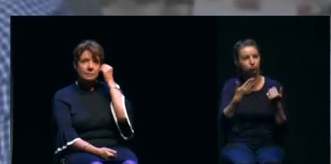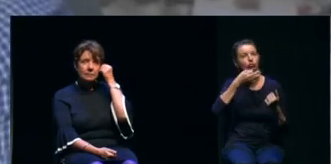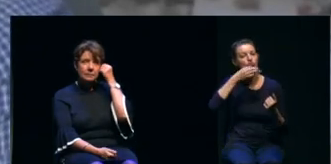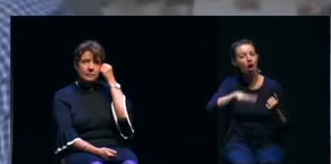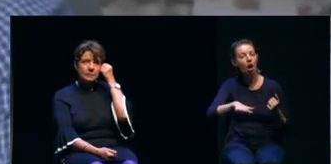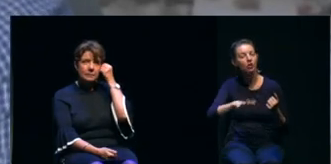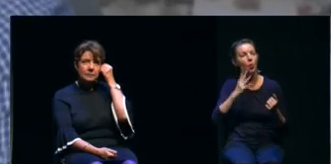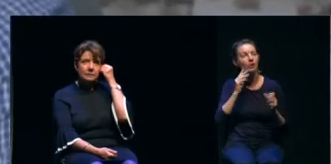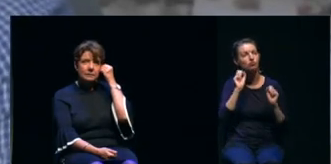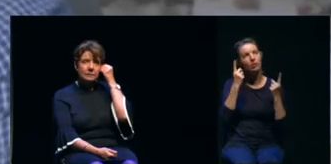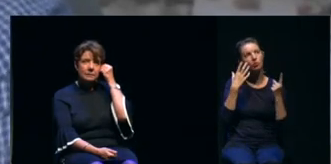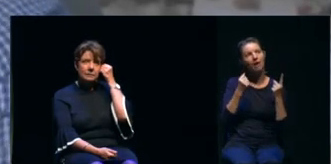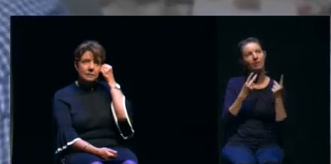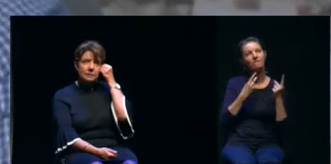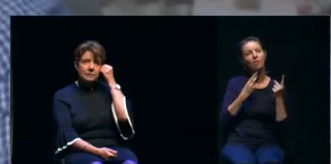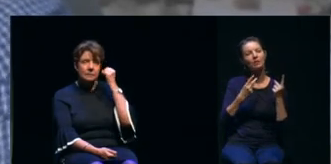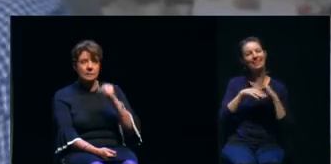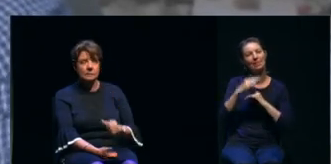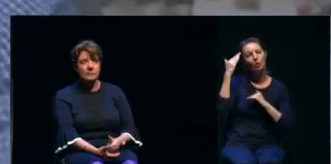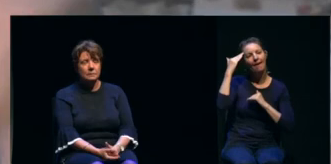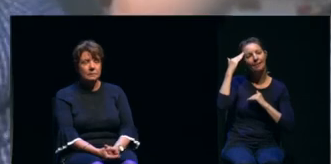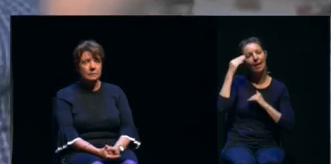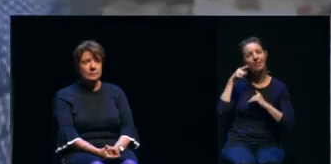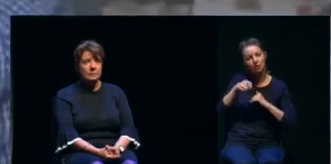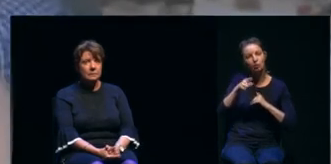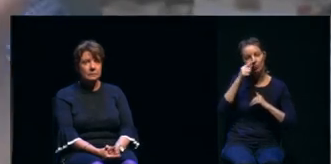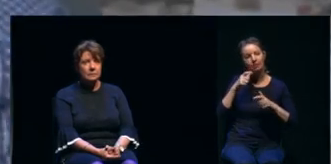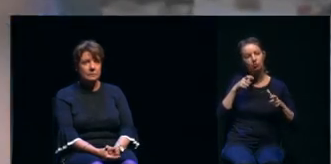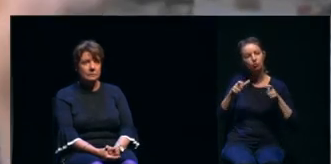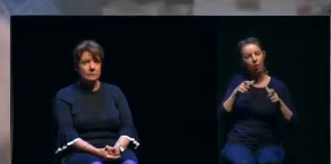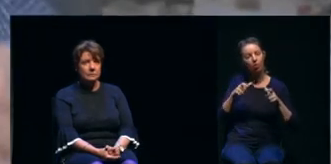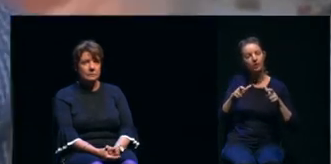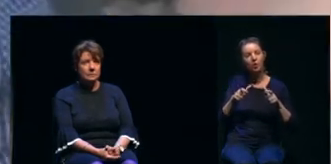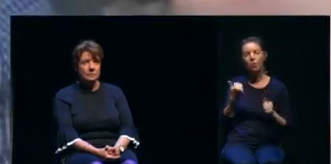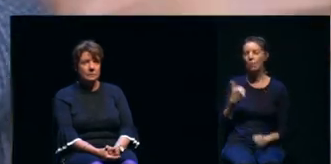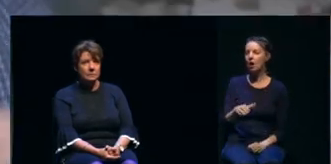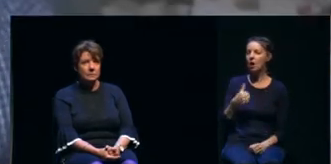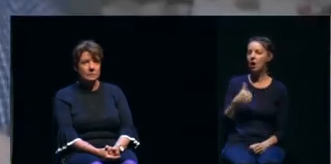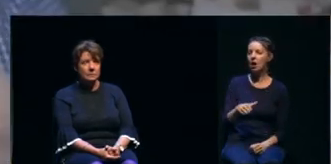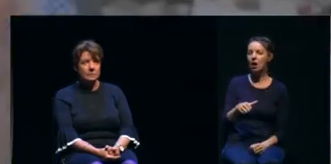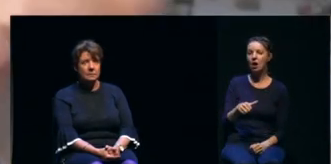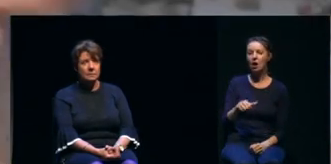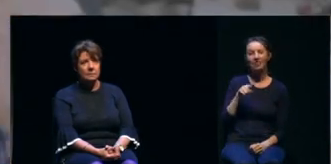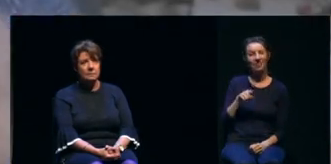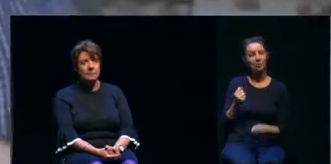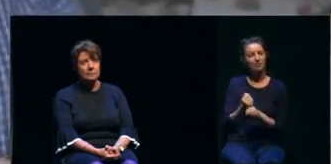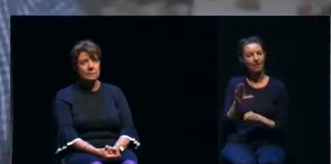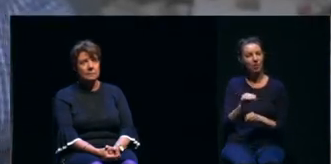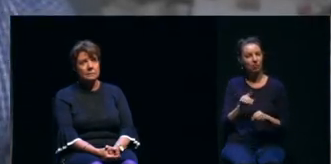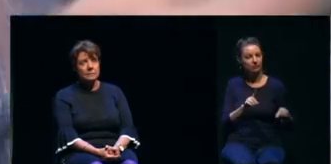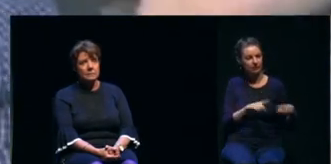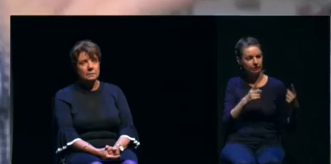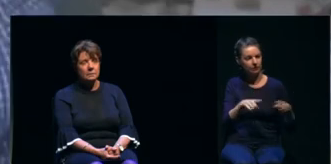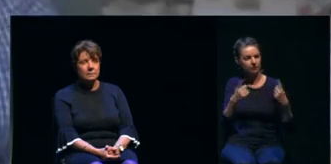have a voice in your head and that you are in control of it. That voice will have been made by many different people. It's your parents, you know, it's people at school,